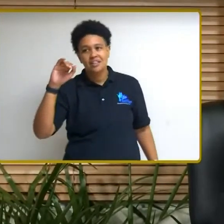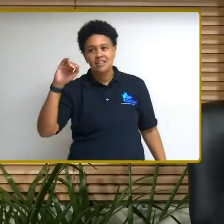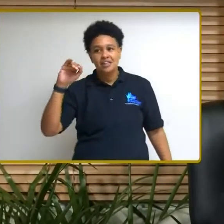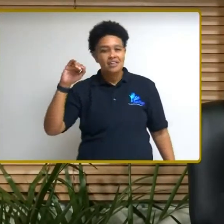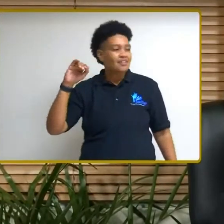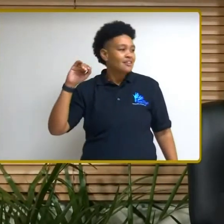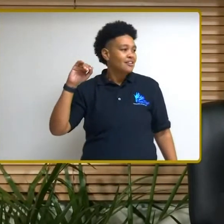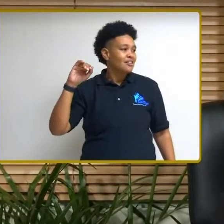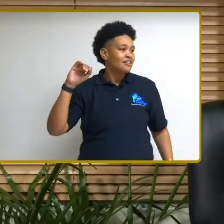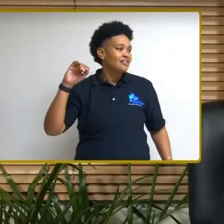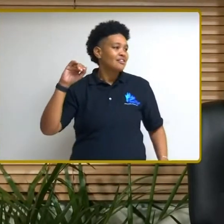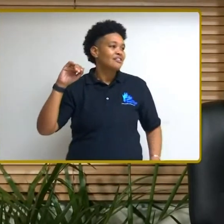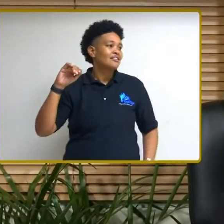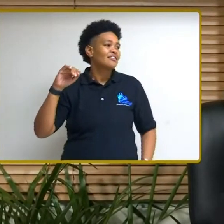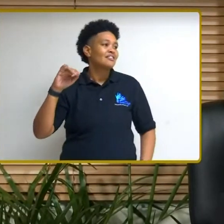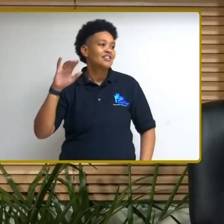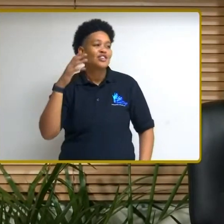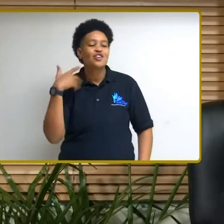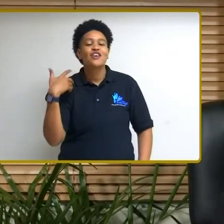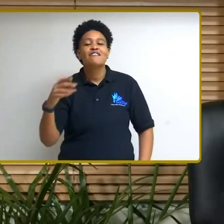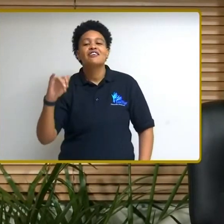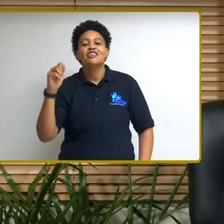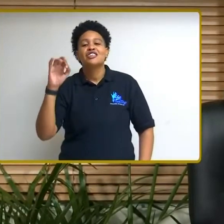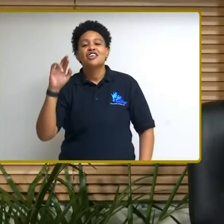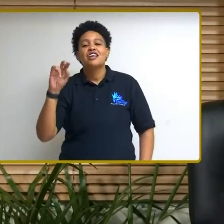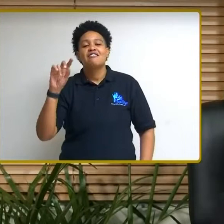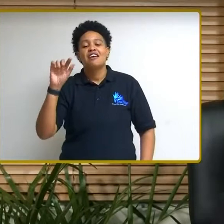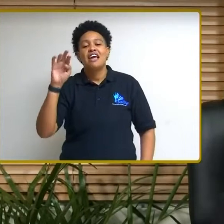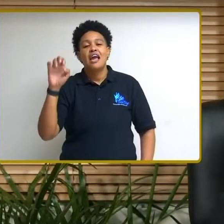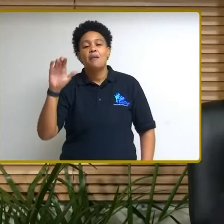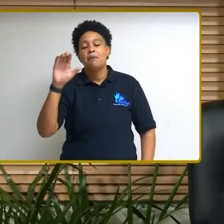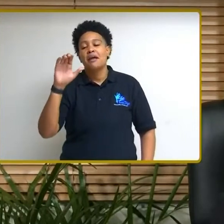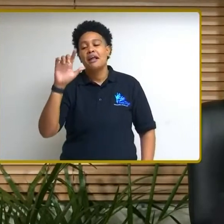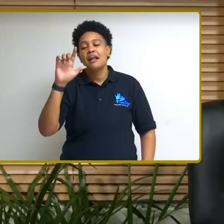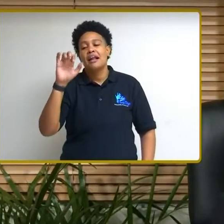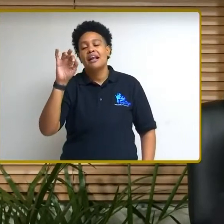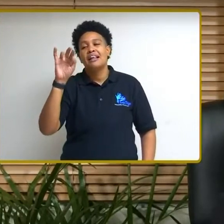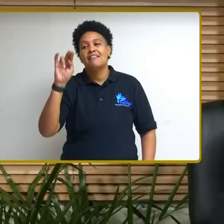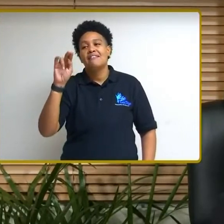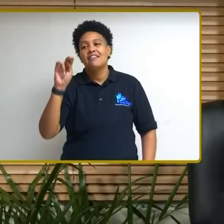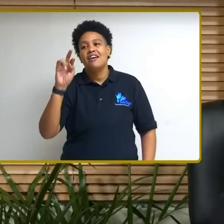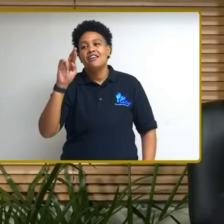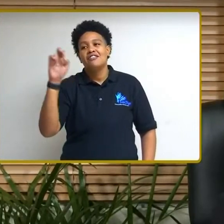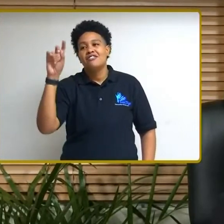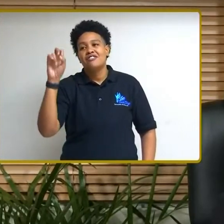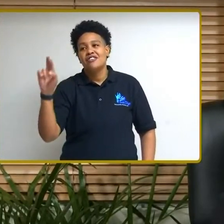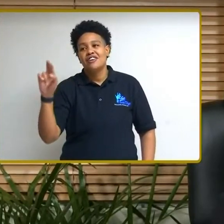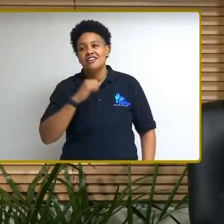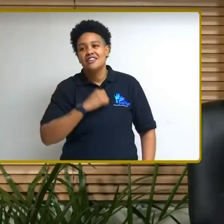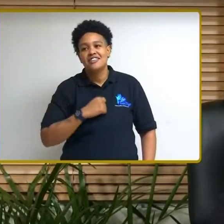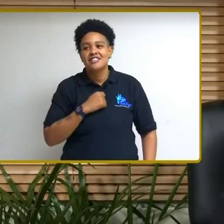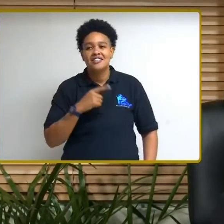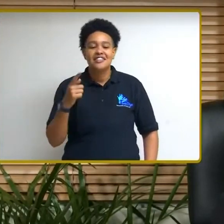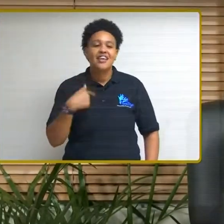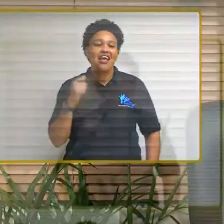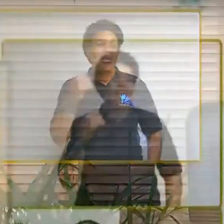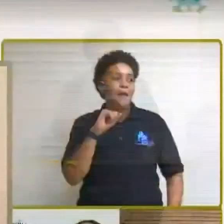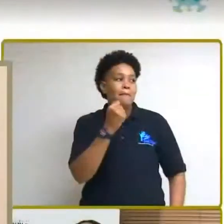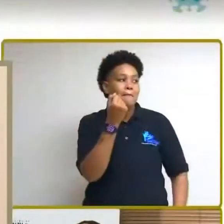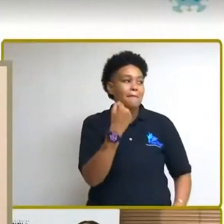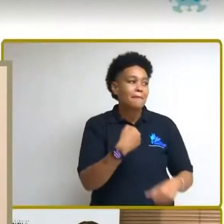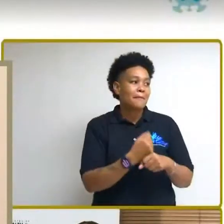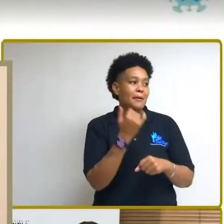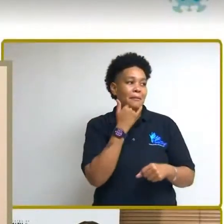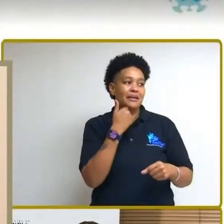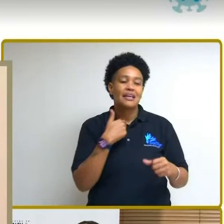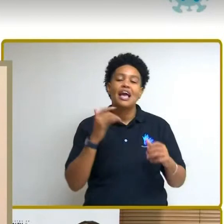No. Sorry, we just finished just Gabriel. Clifton Reader, sorry. How could I be making that mistake? I